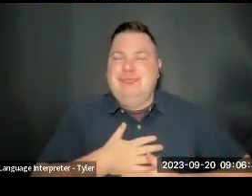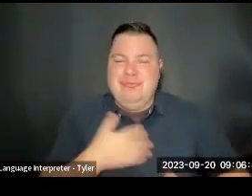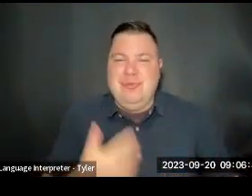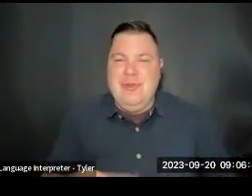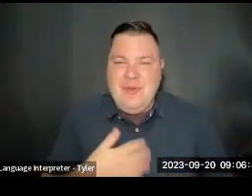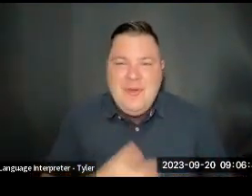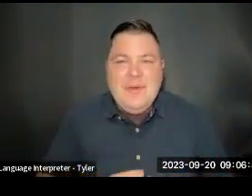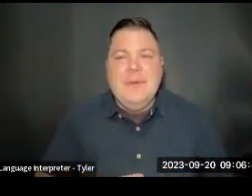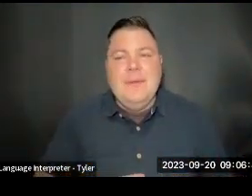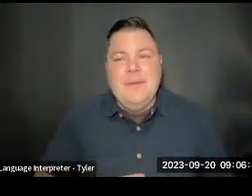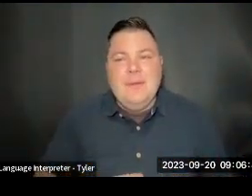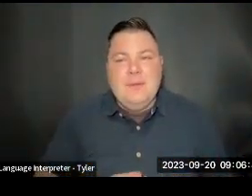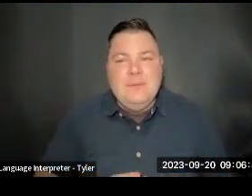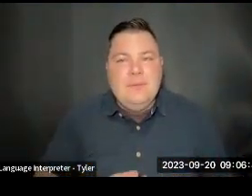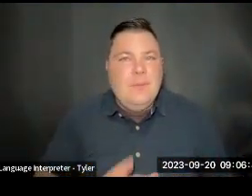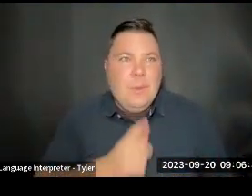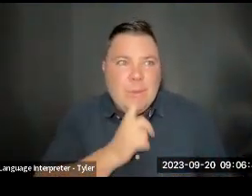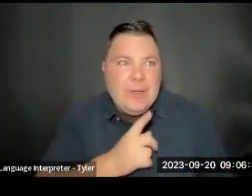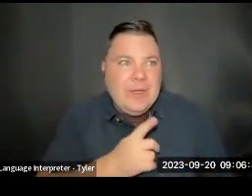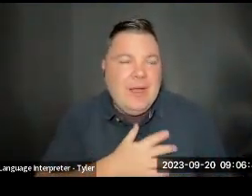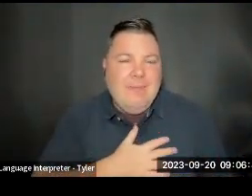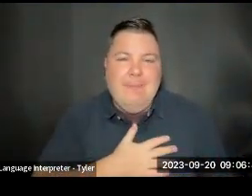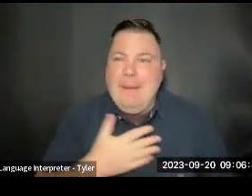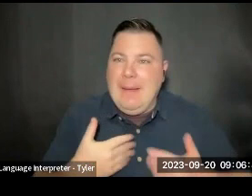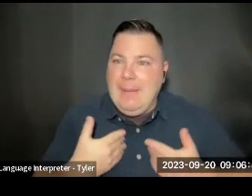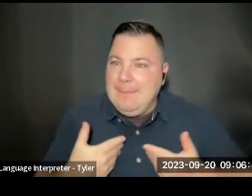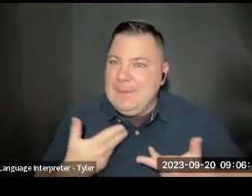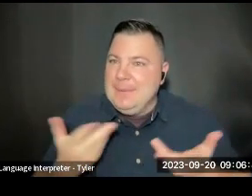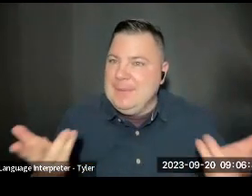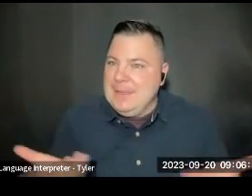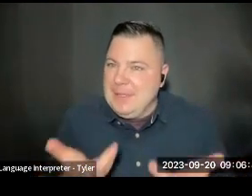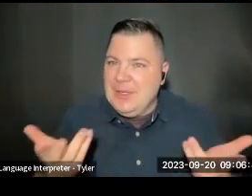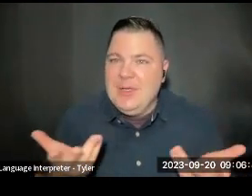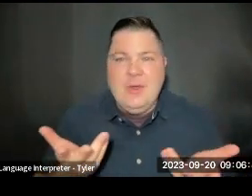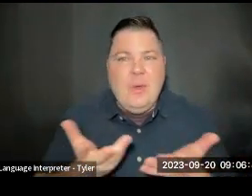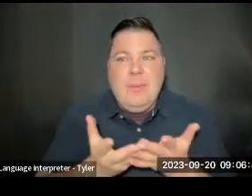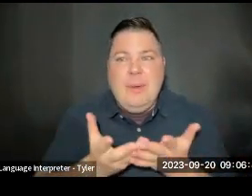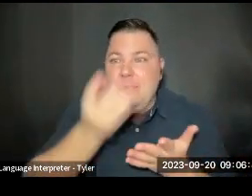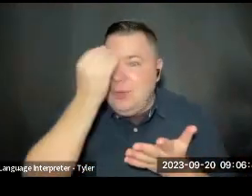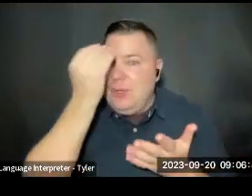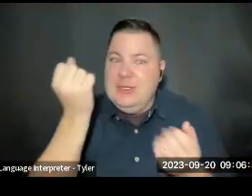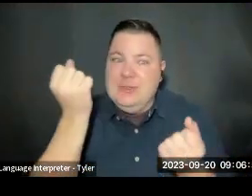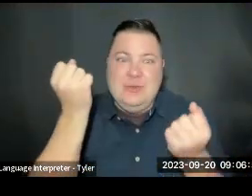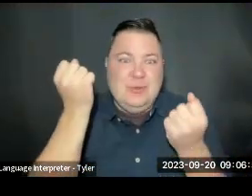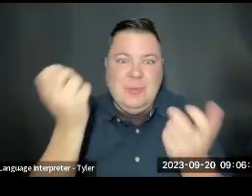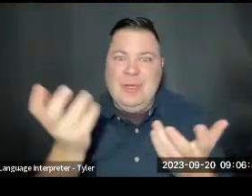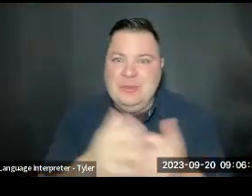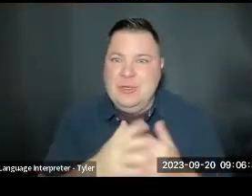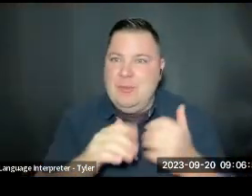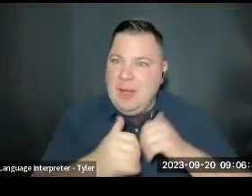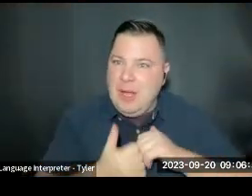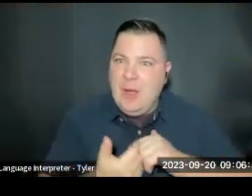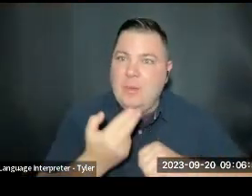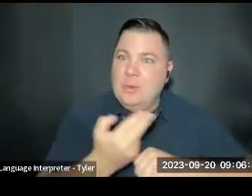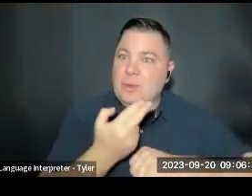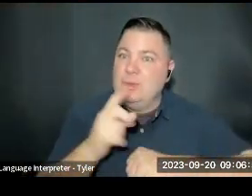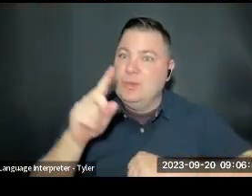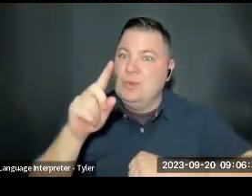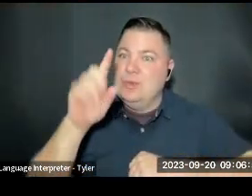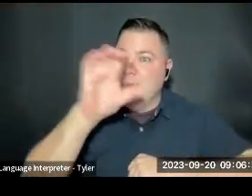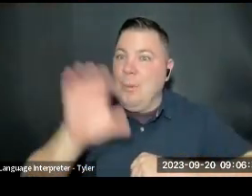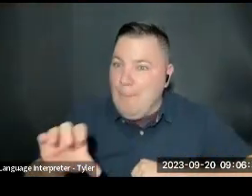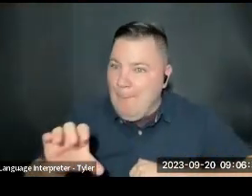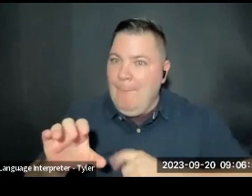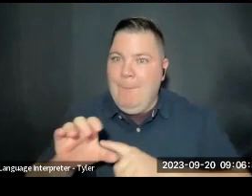am genuinely pleased to be here. I'm learning so much about how to use Zoom